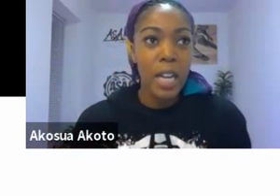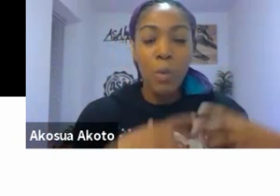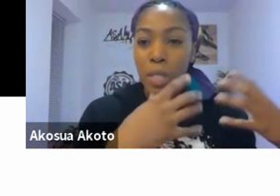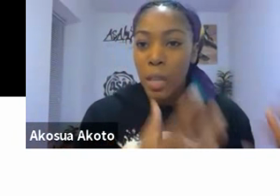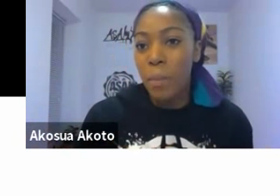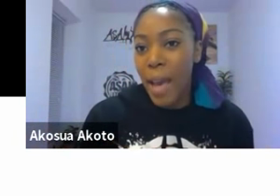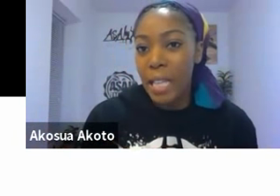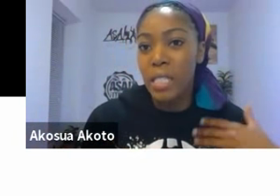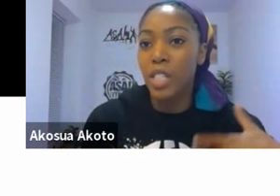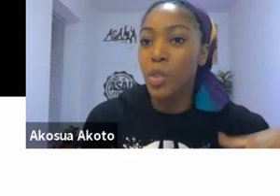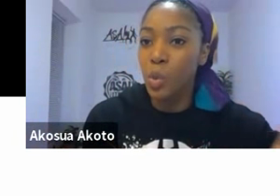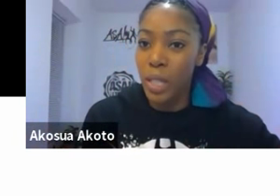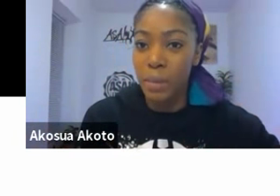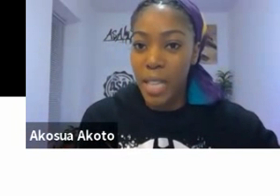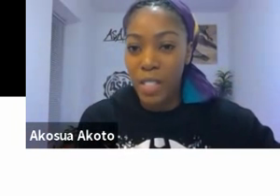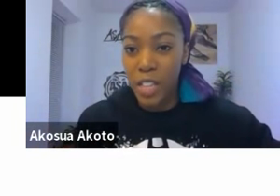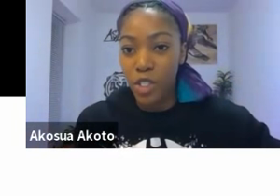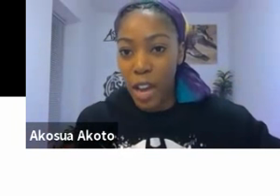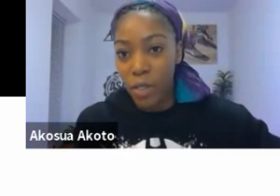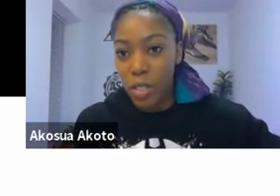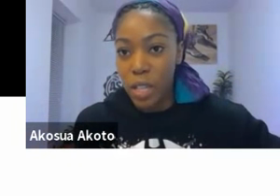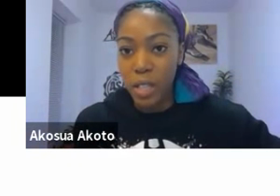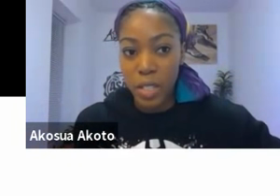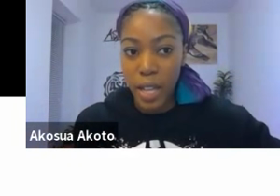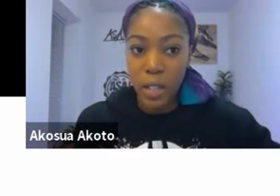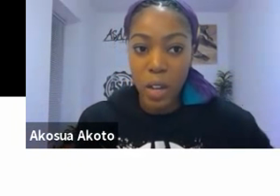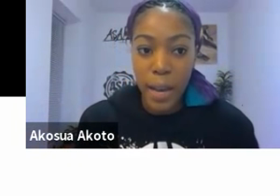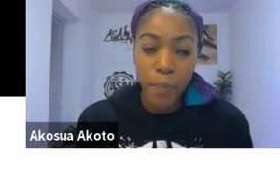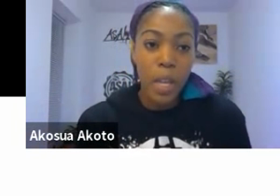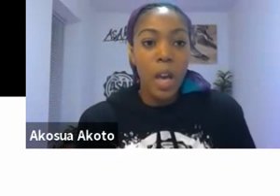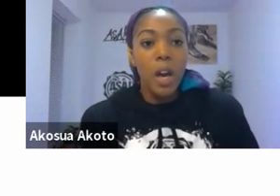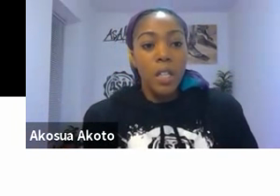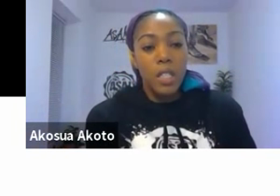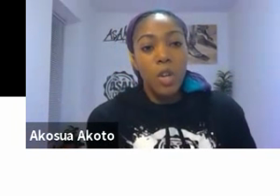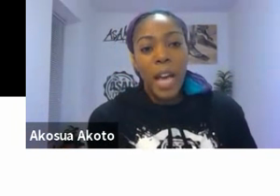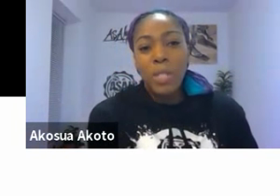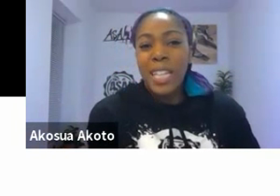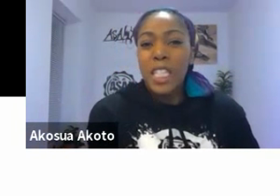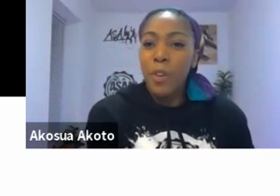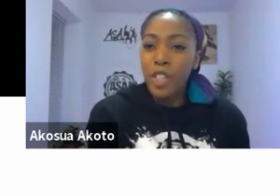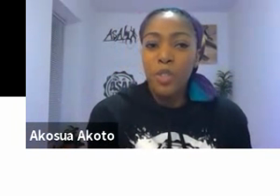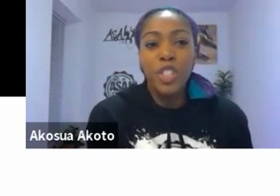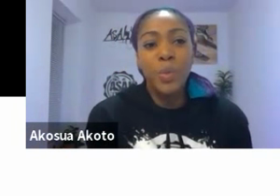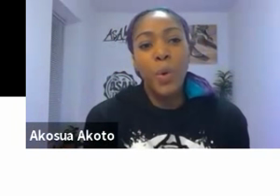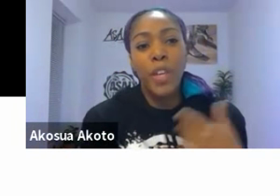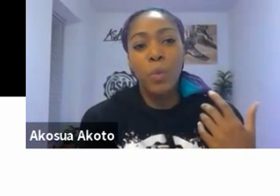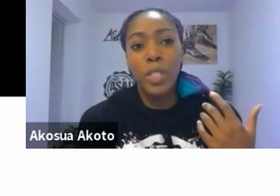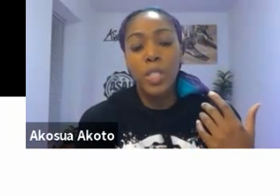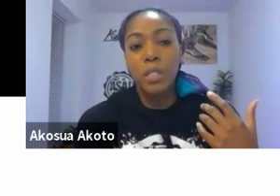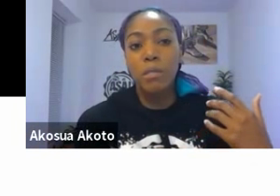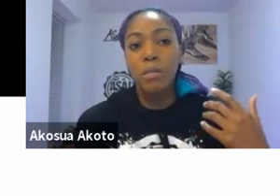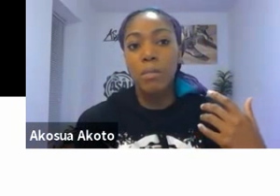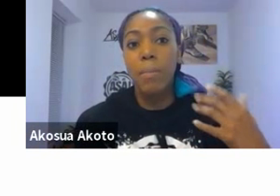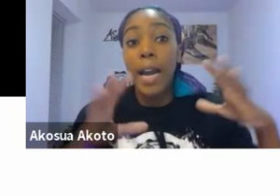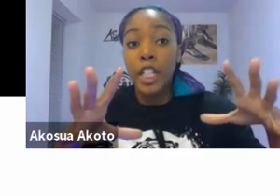praying when someone passes and you want them to have safe travels to the other side, okay? So that was kind of spiritual ritual then,